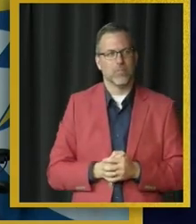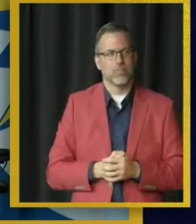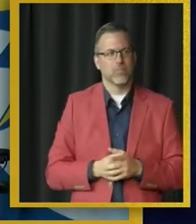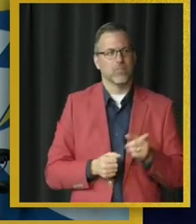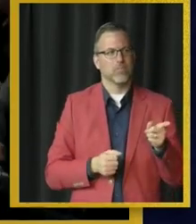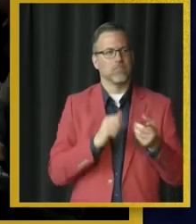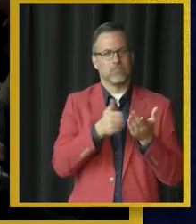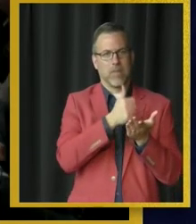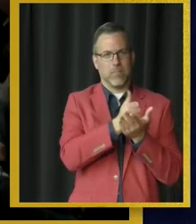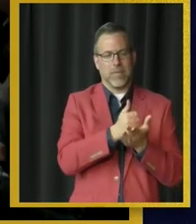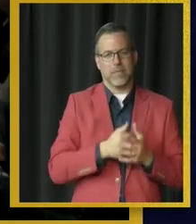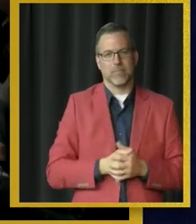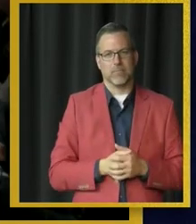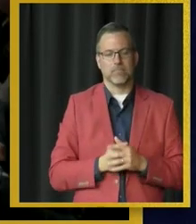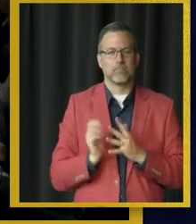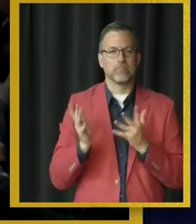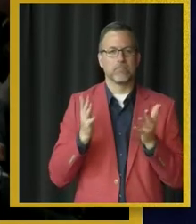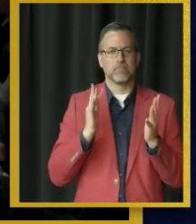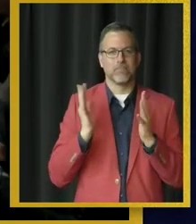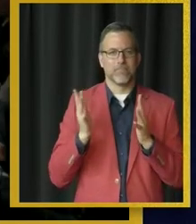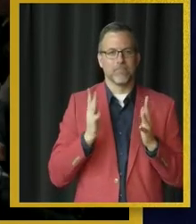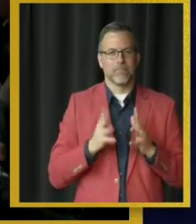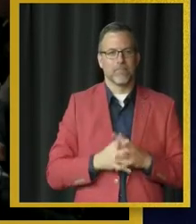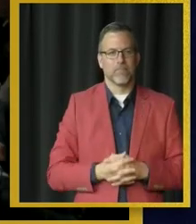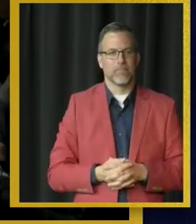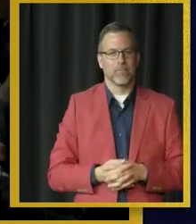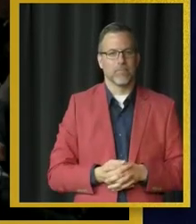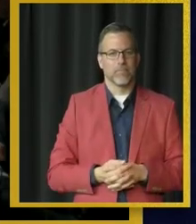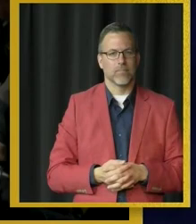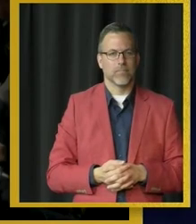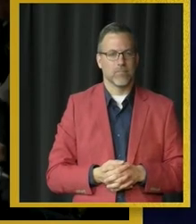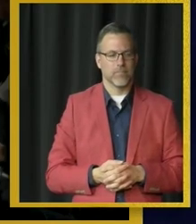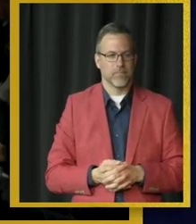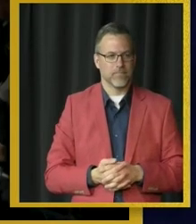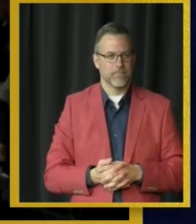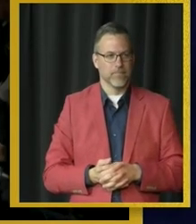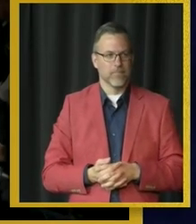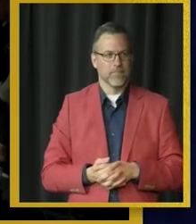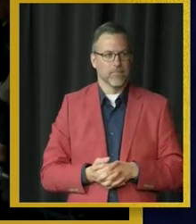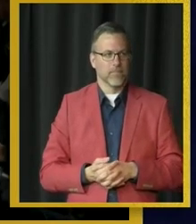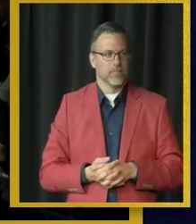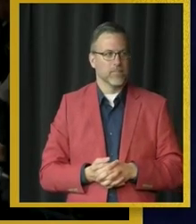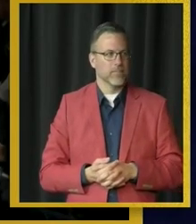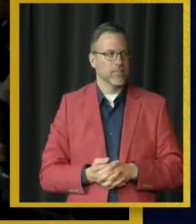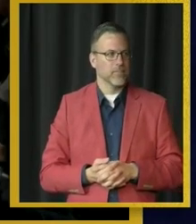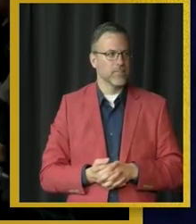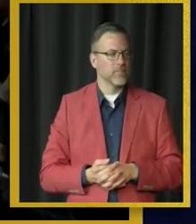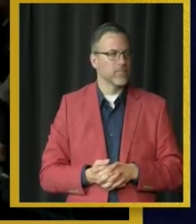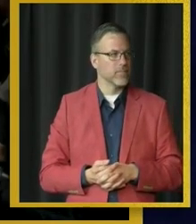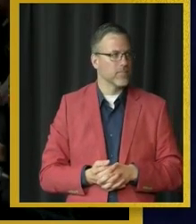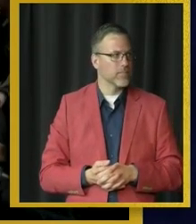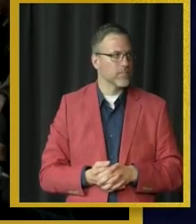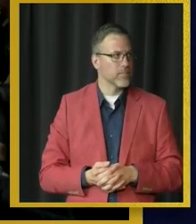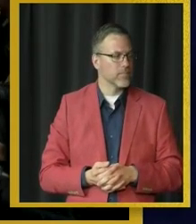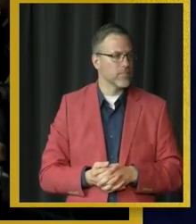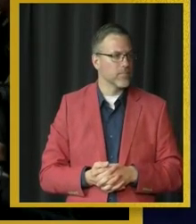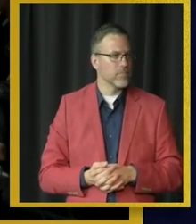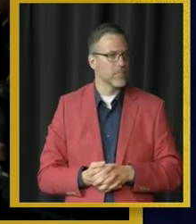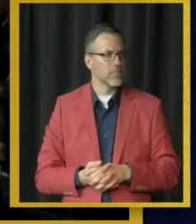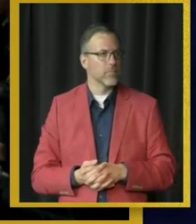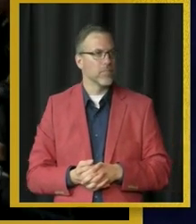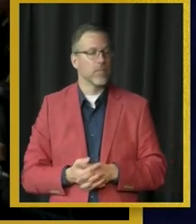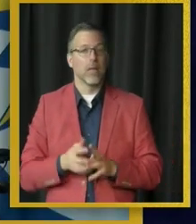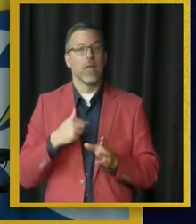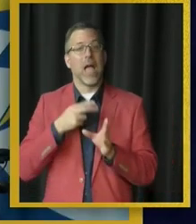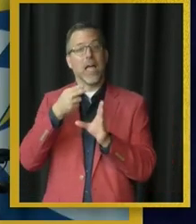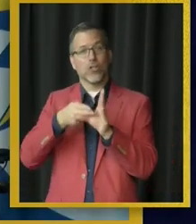Amen. Amen. And last week, I joined the mayor of